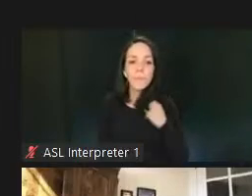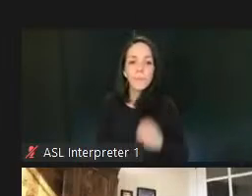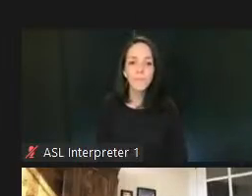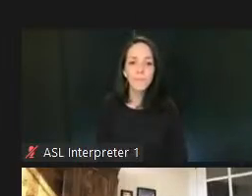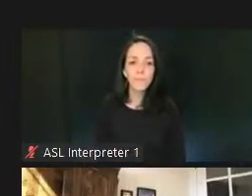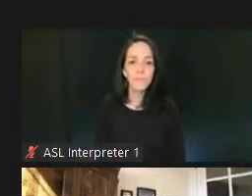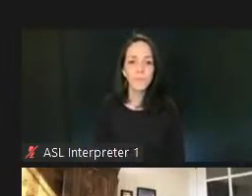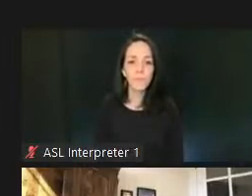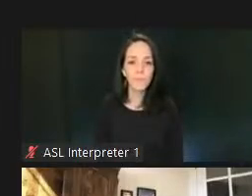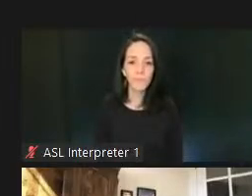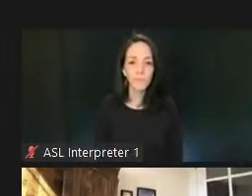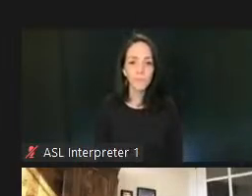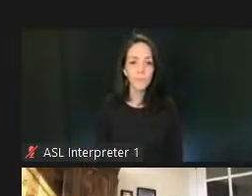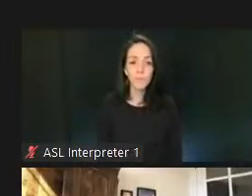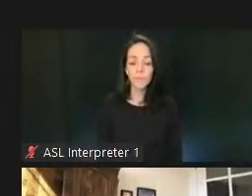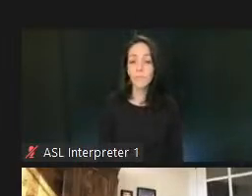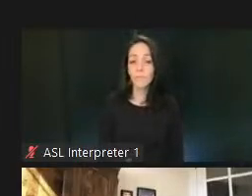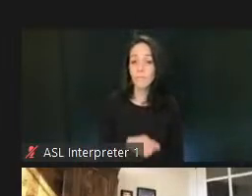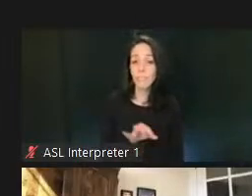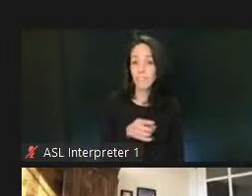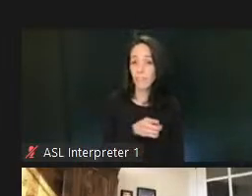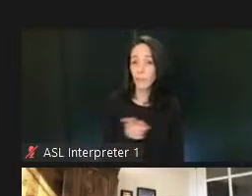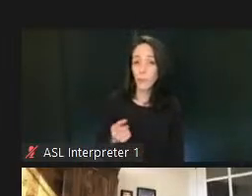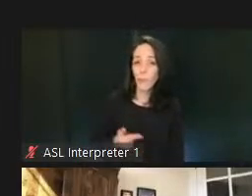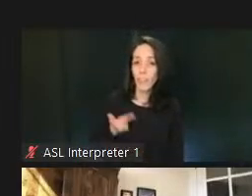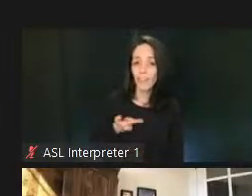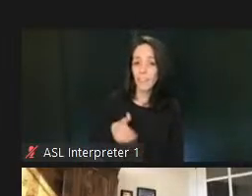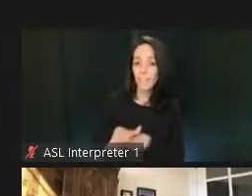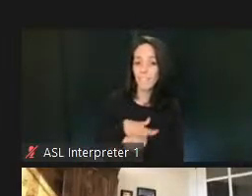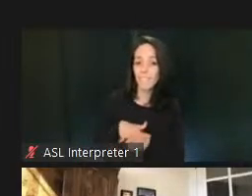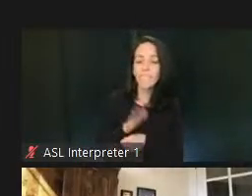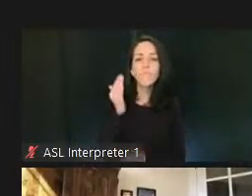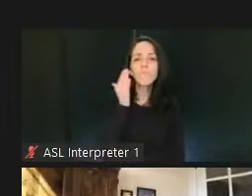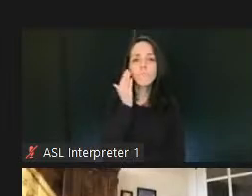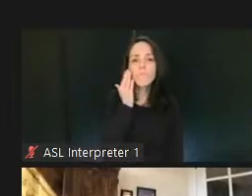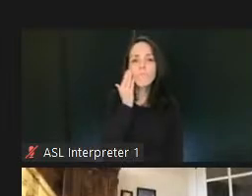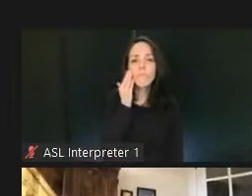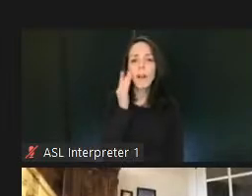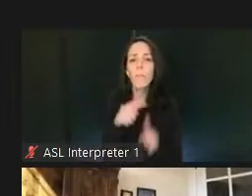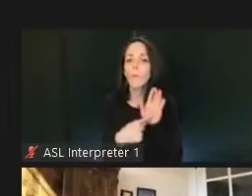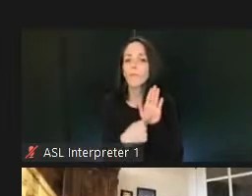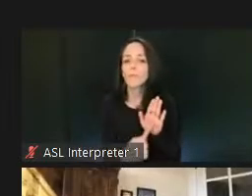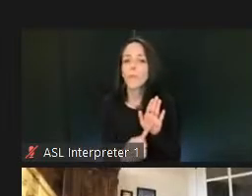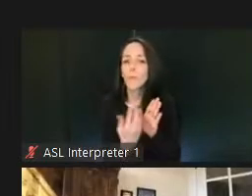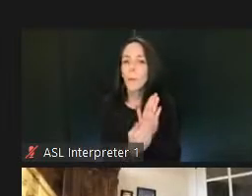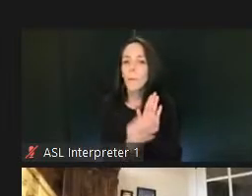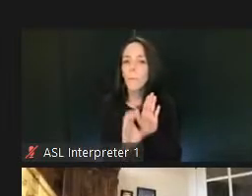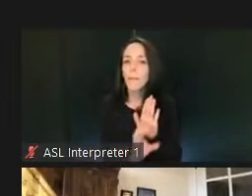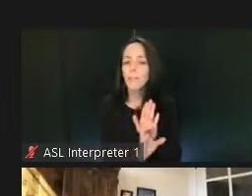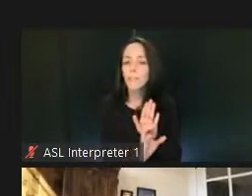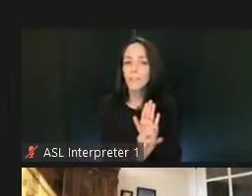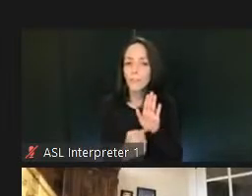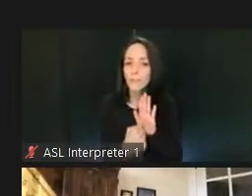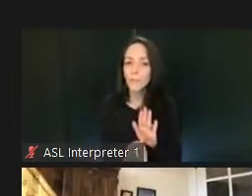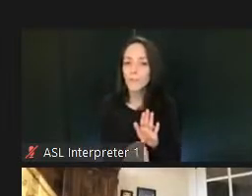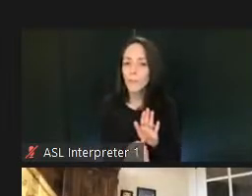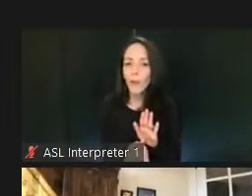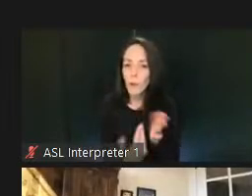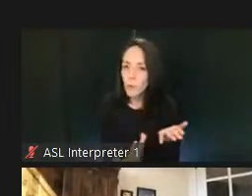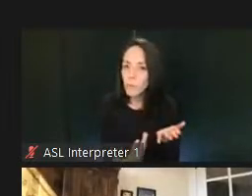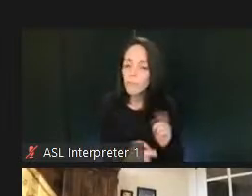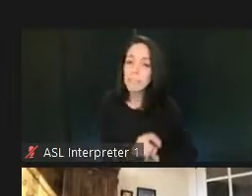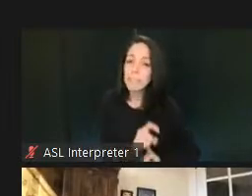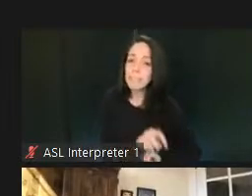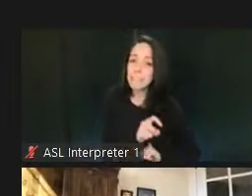So I know those of you that live in the district are quite familiar with it, but I wanted to just show a few pictures to demonstrate both needs